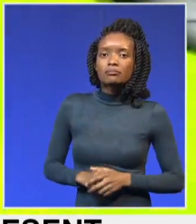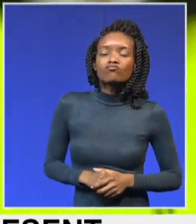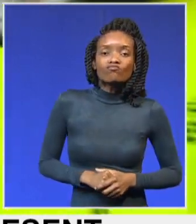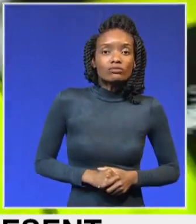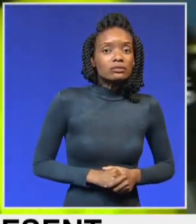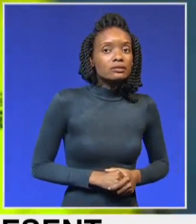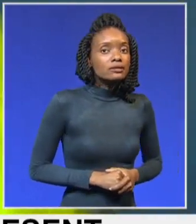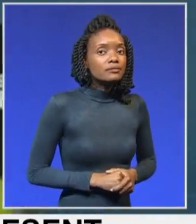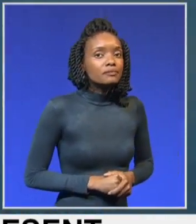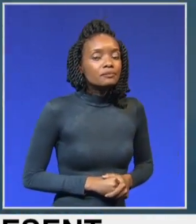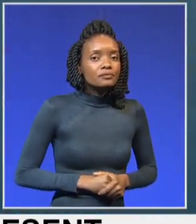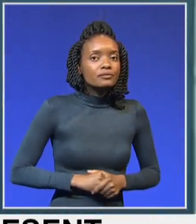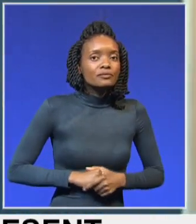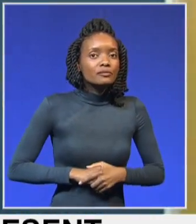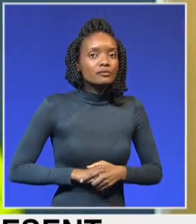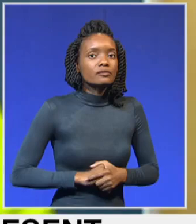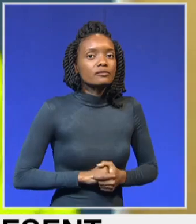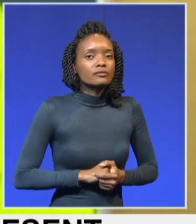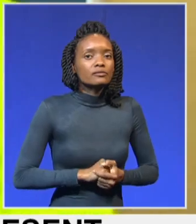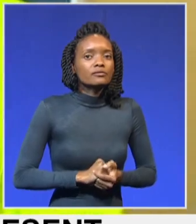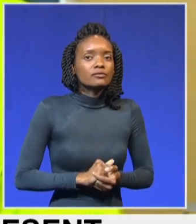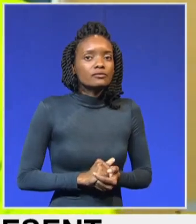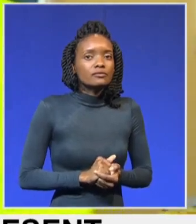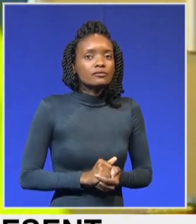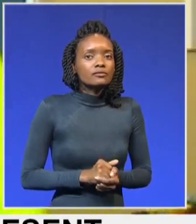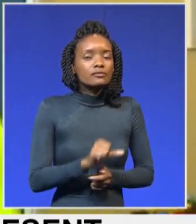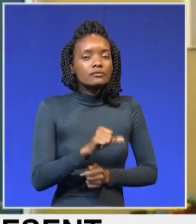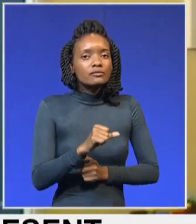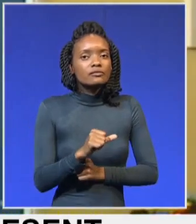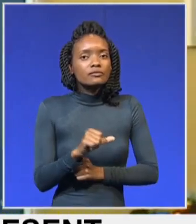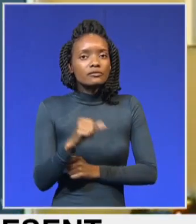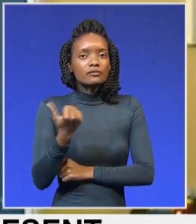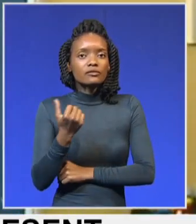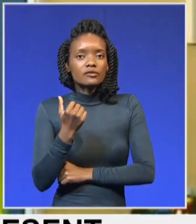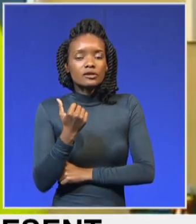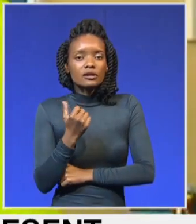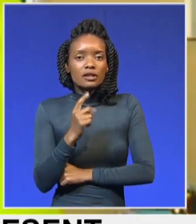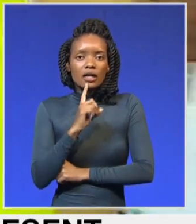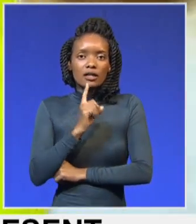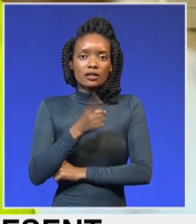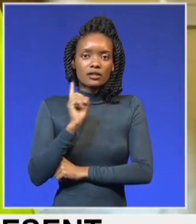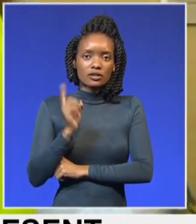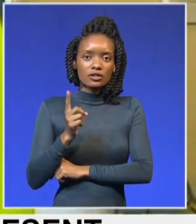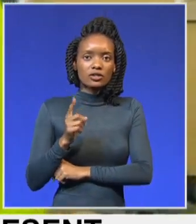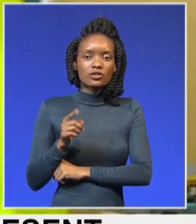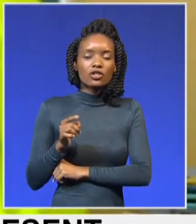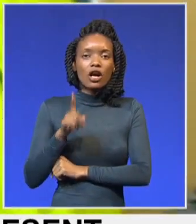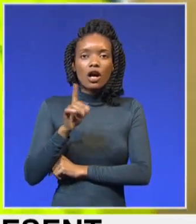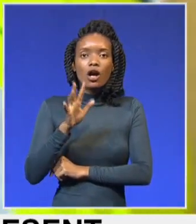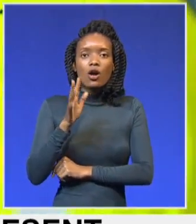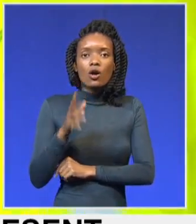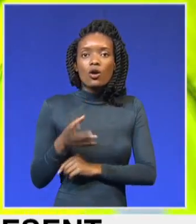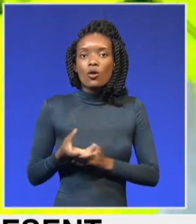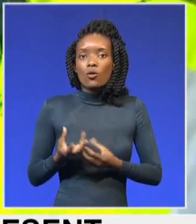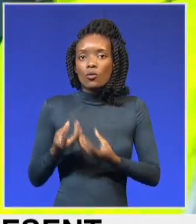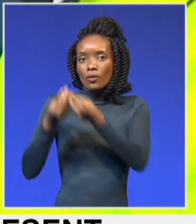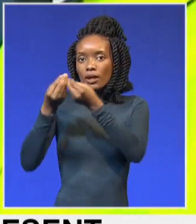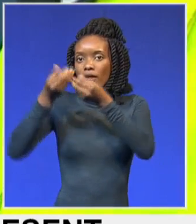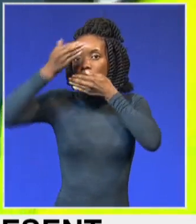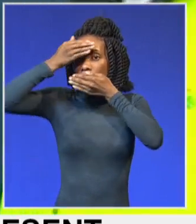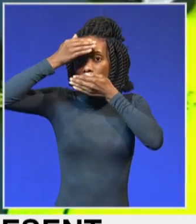that will be going with the kids to Marrakesh next week is